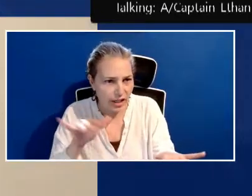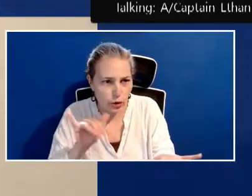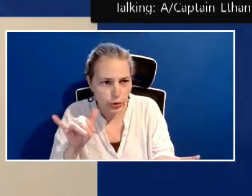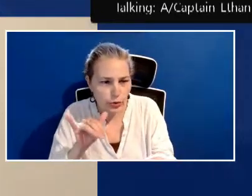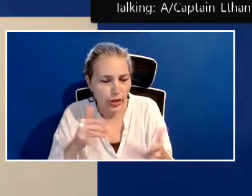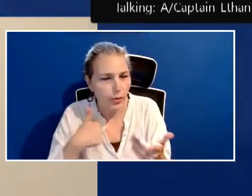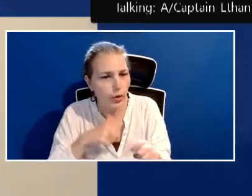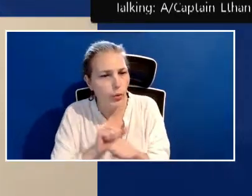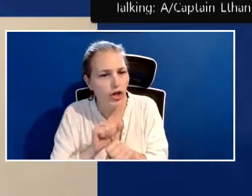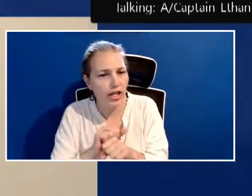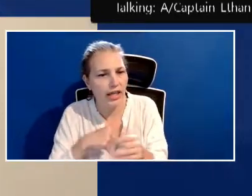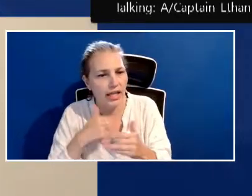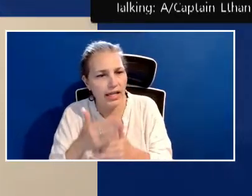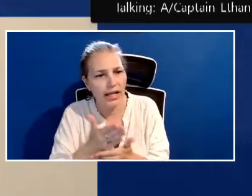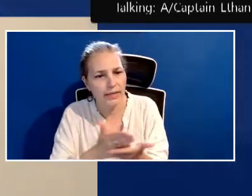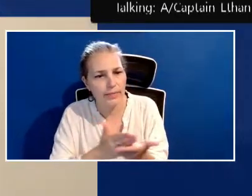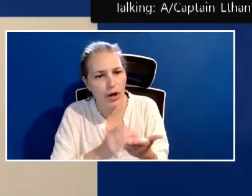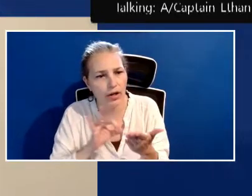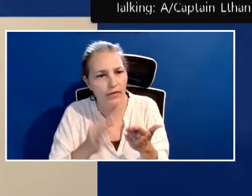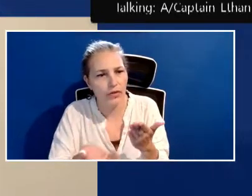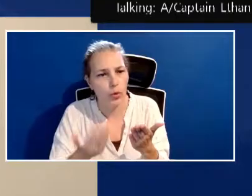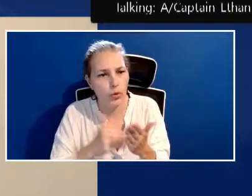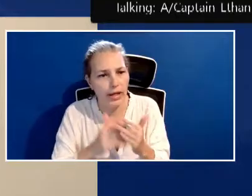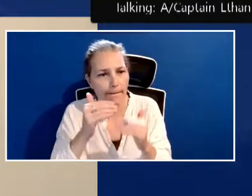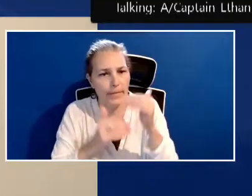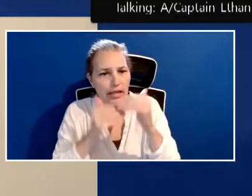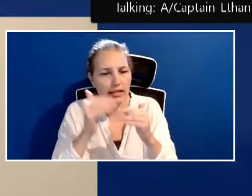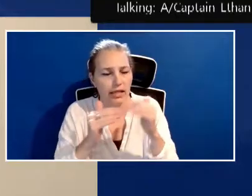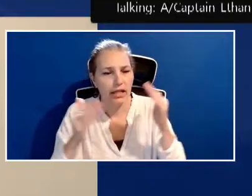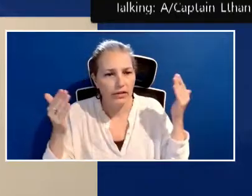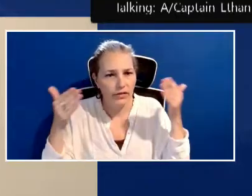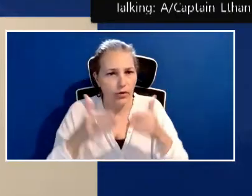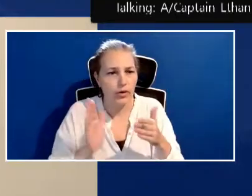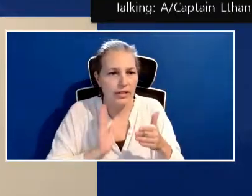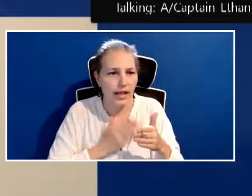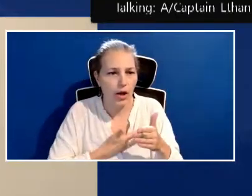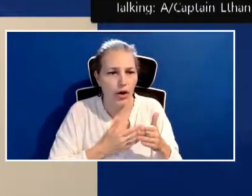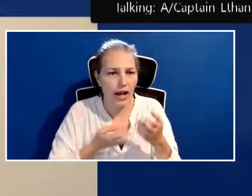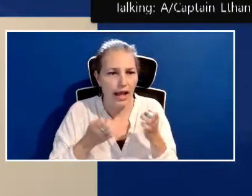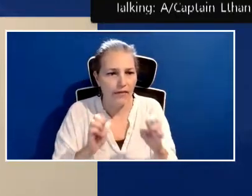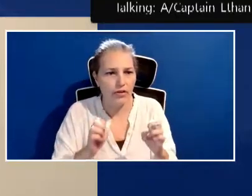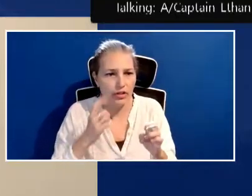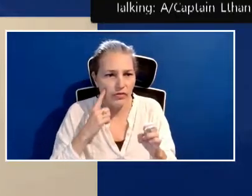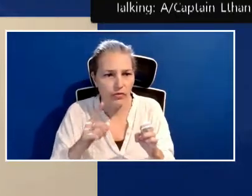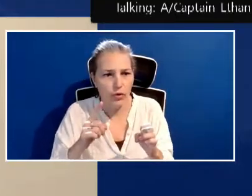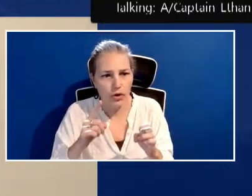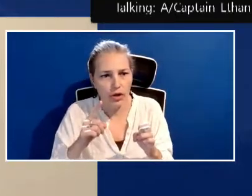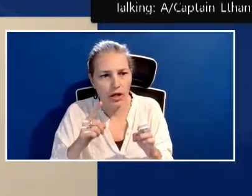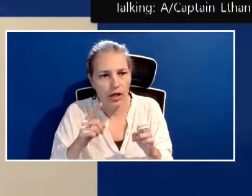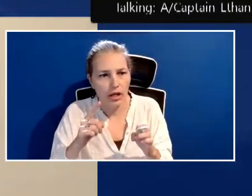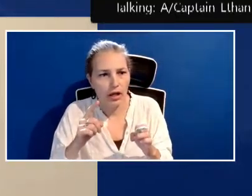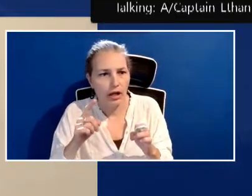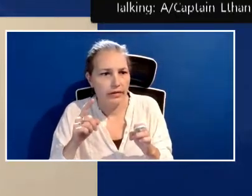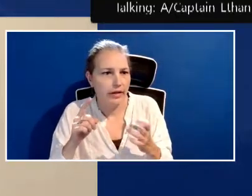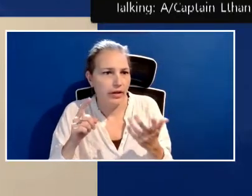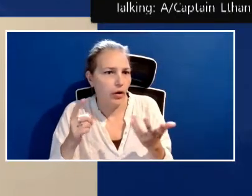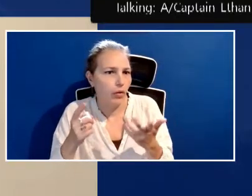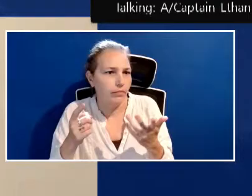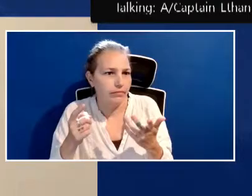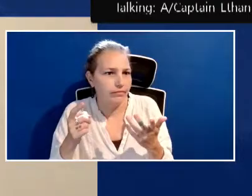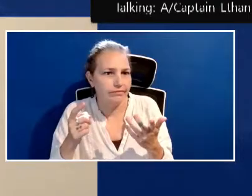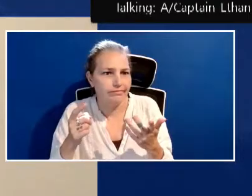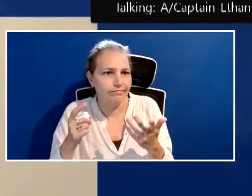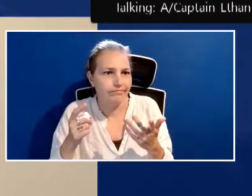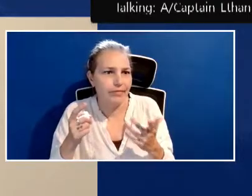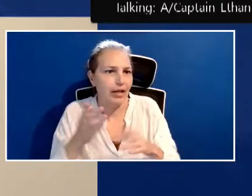of the rebuild and focusing our efforts into what that's going to entail and how we can